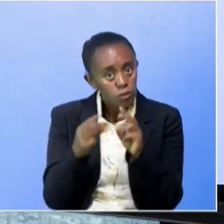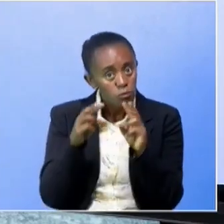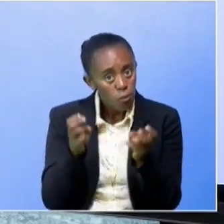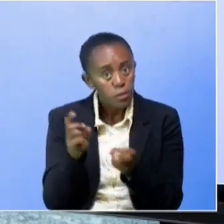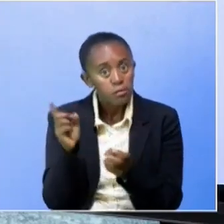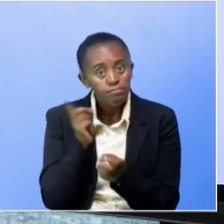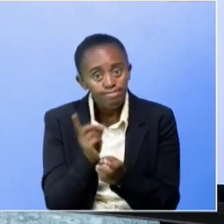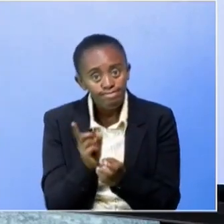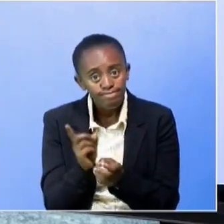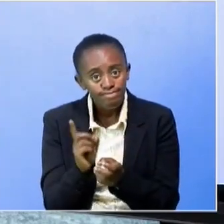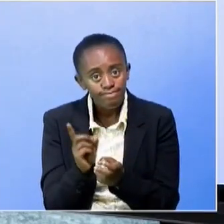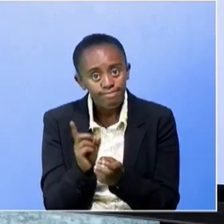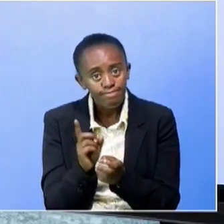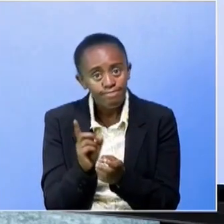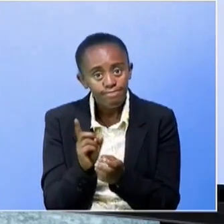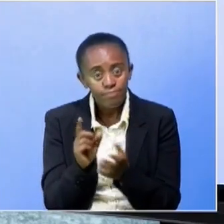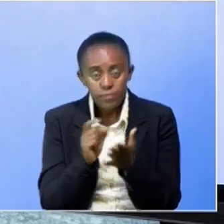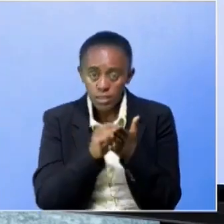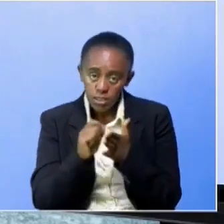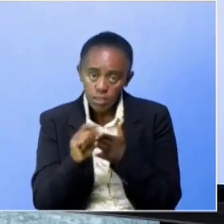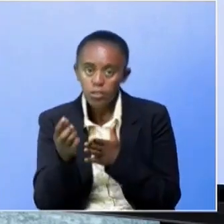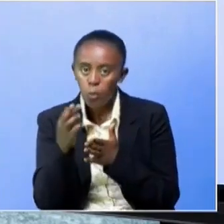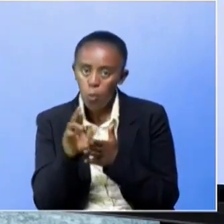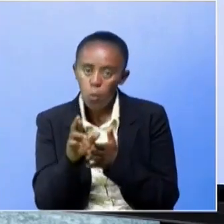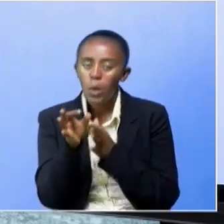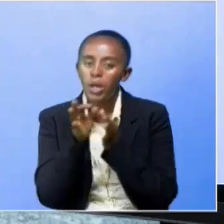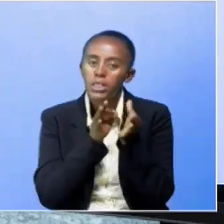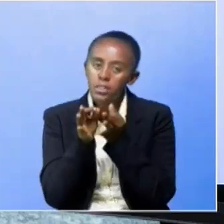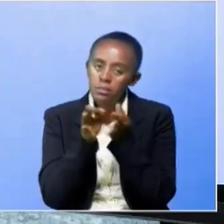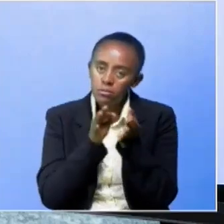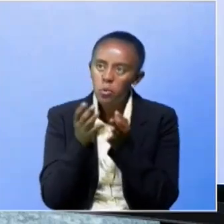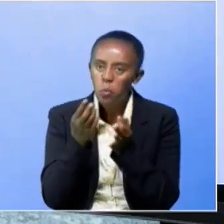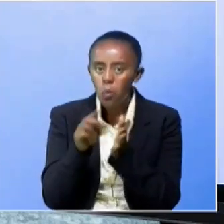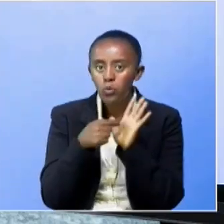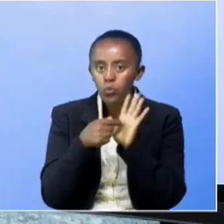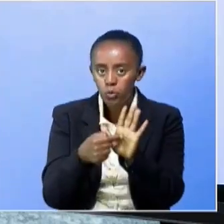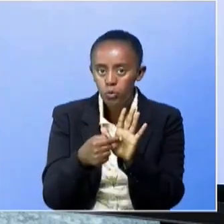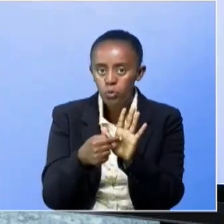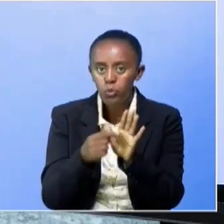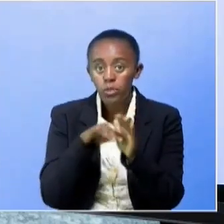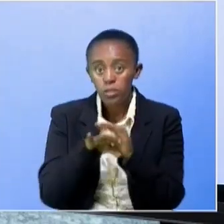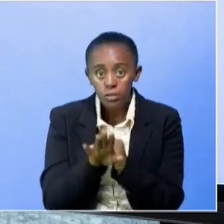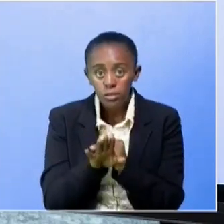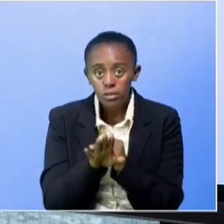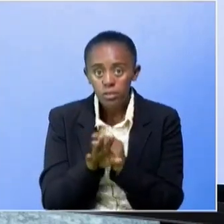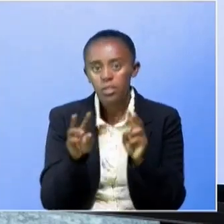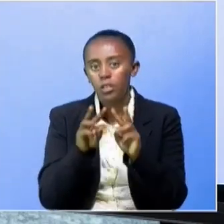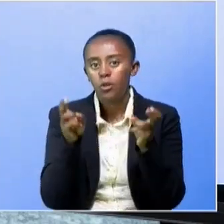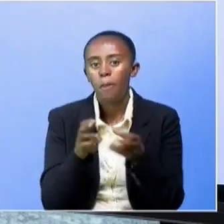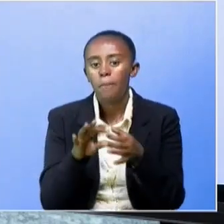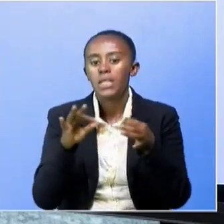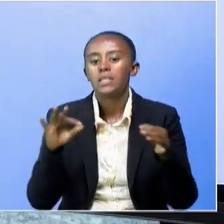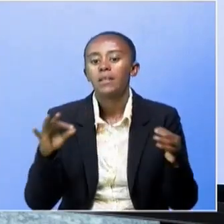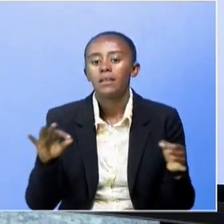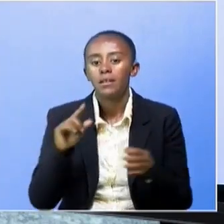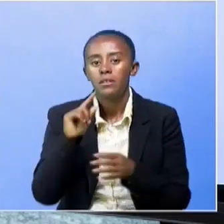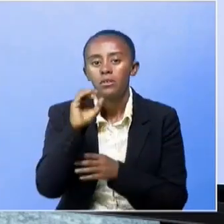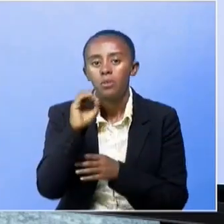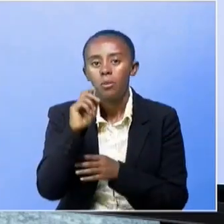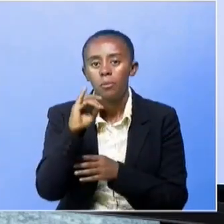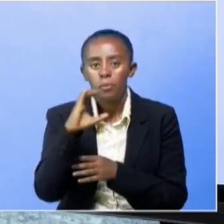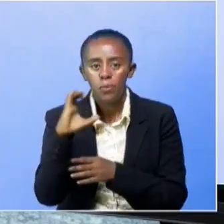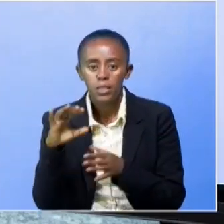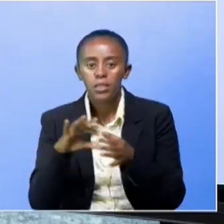is written or explained or shown in the topic sentence. What